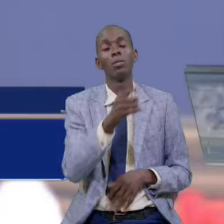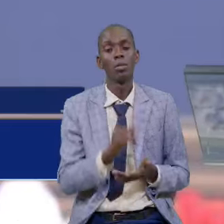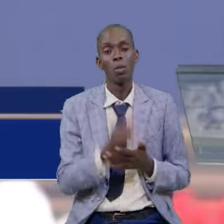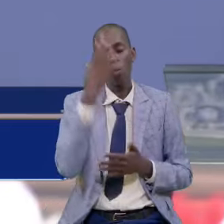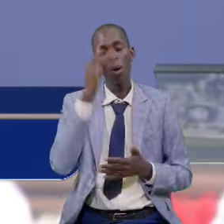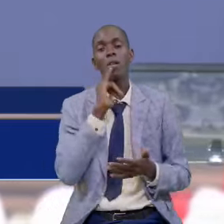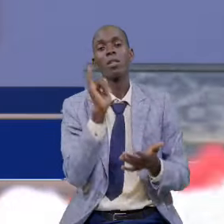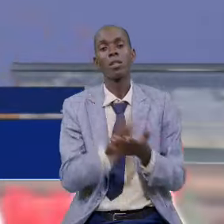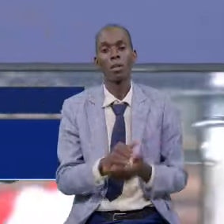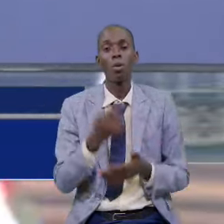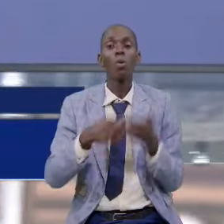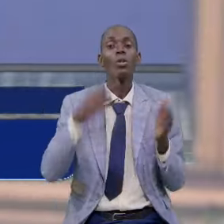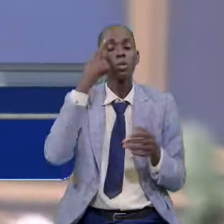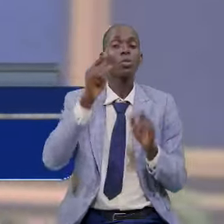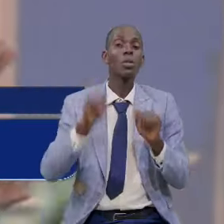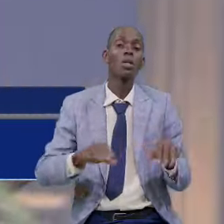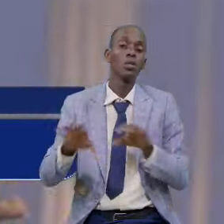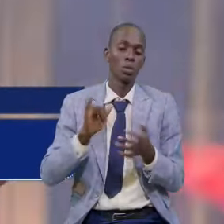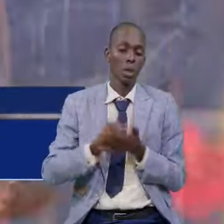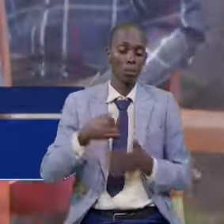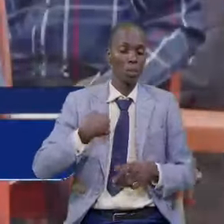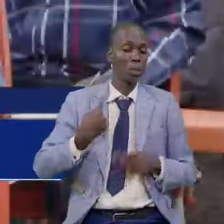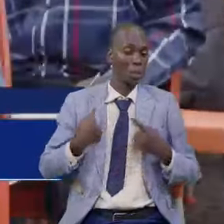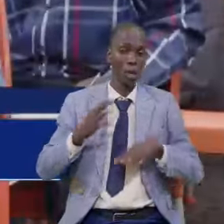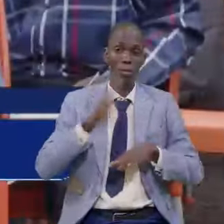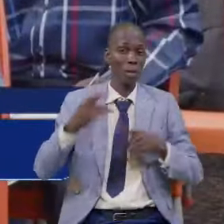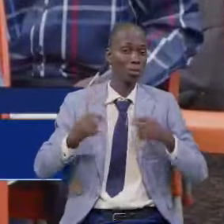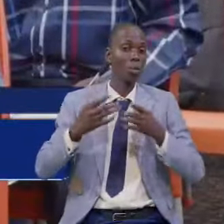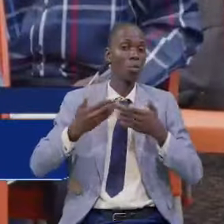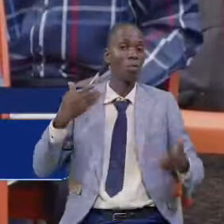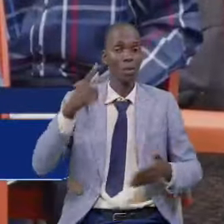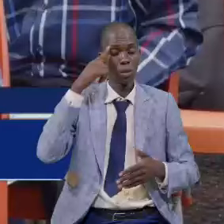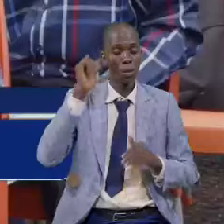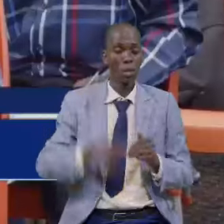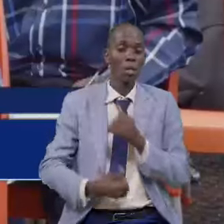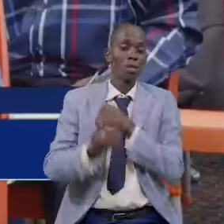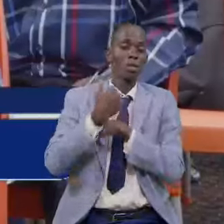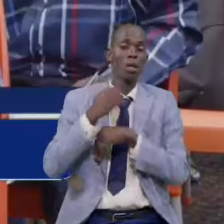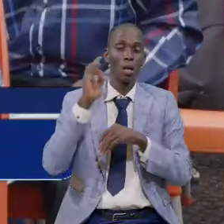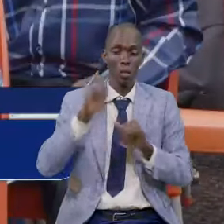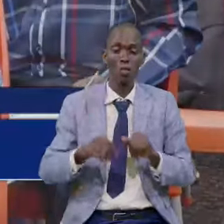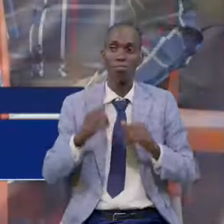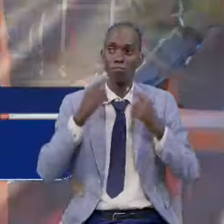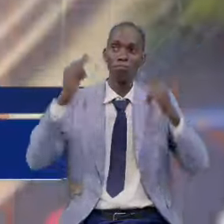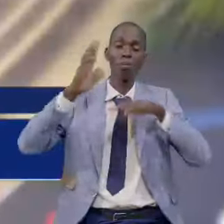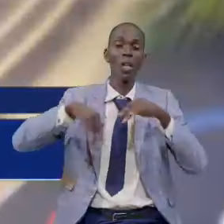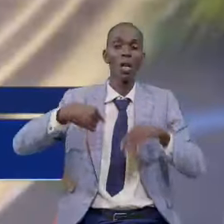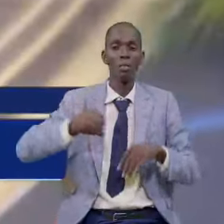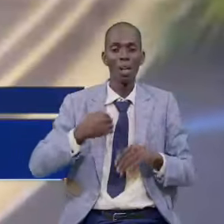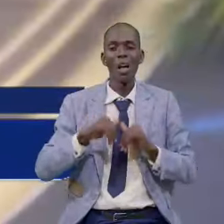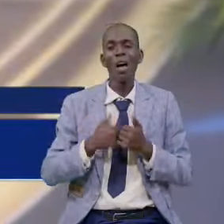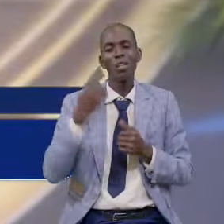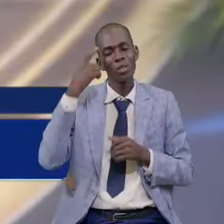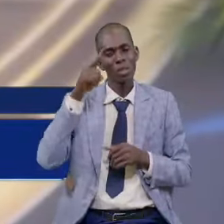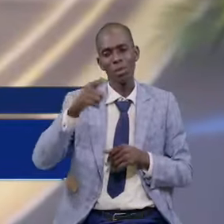you can achieve that I cannot achieve? How do you think, being a younger person, younger generation, you can do what the older people have